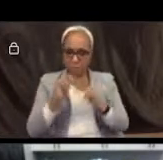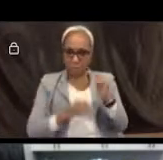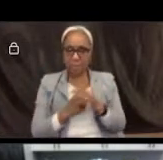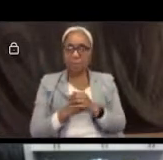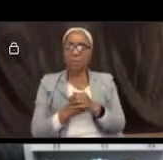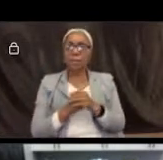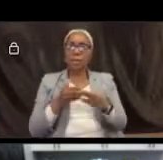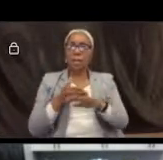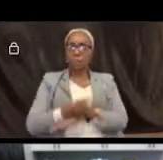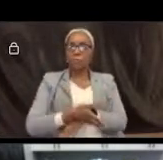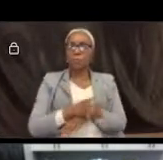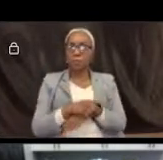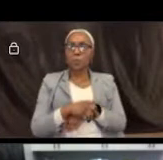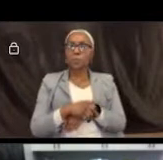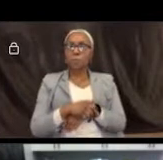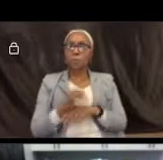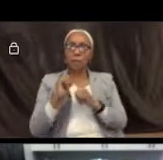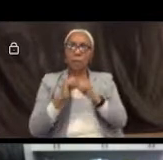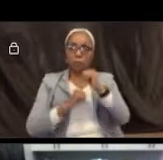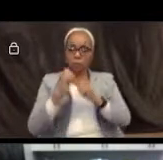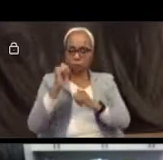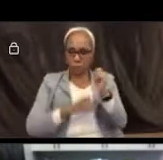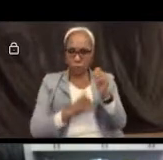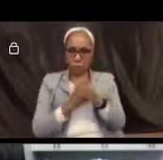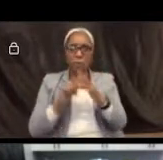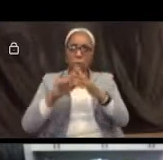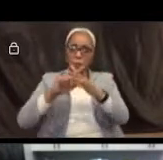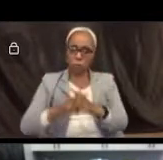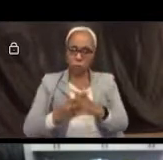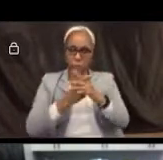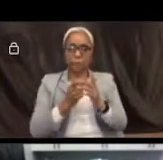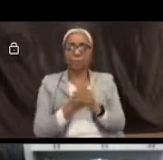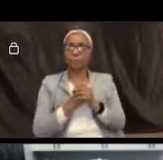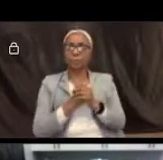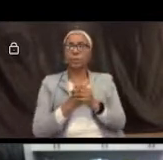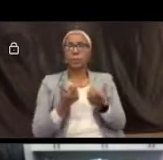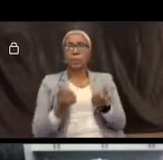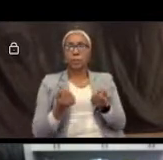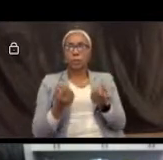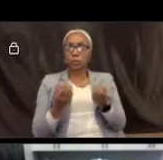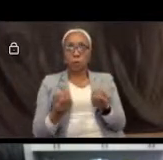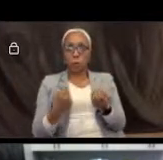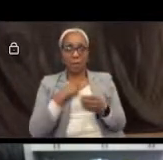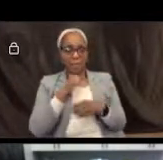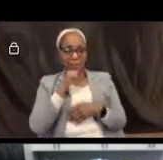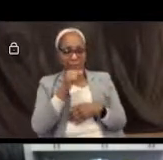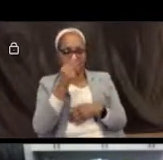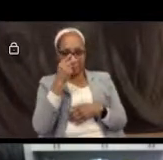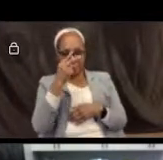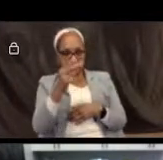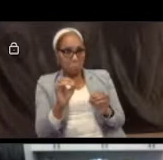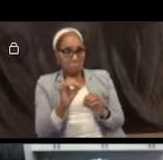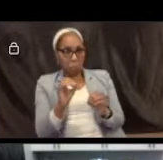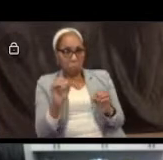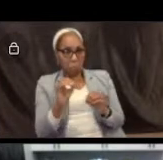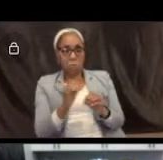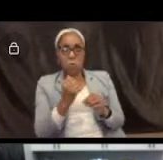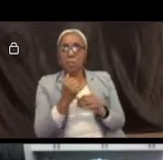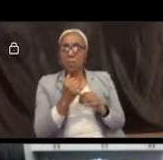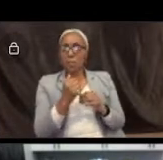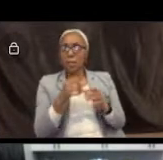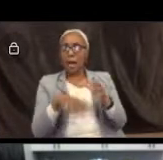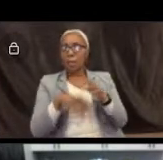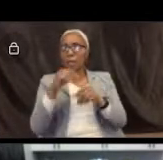the construction and everything is started. So I didn't see anything outside of the scope of it. And I think